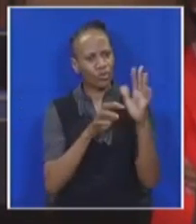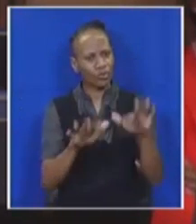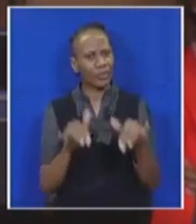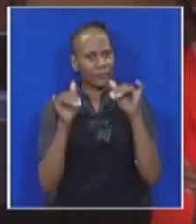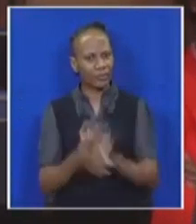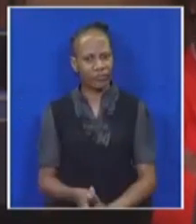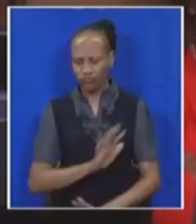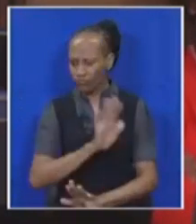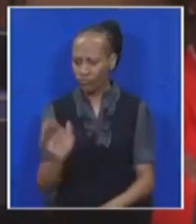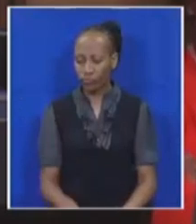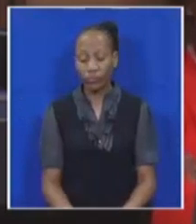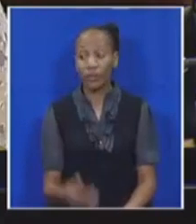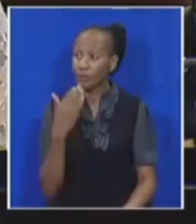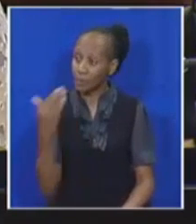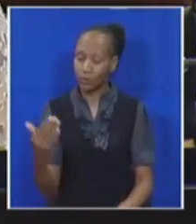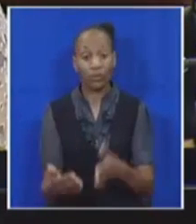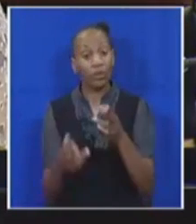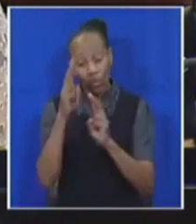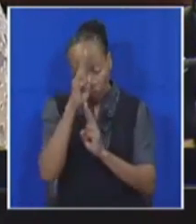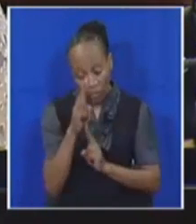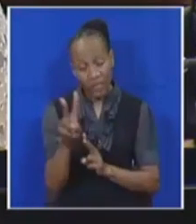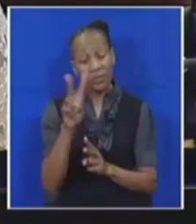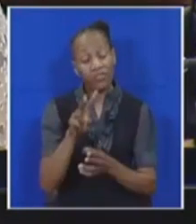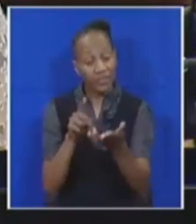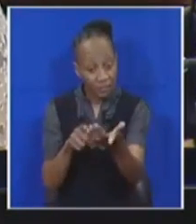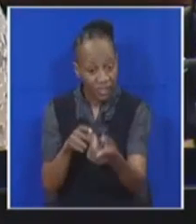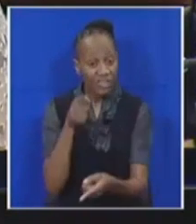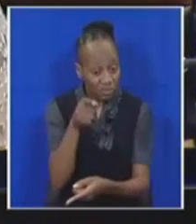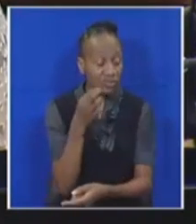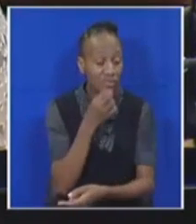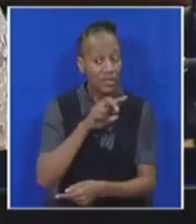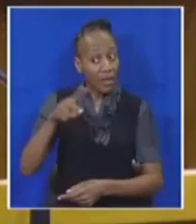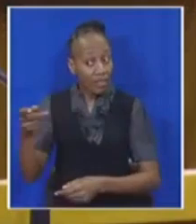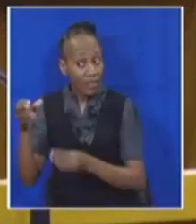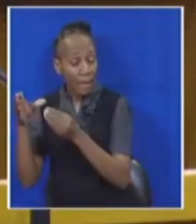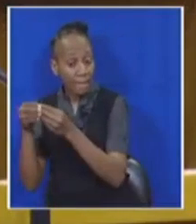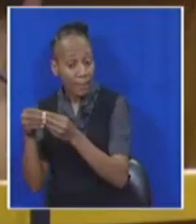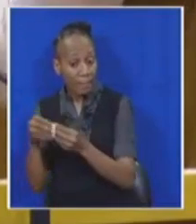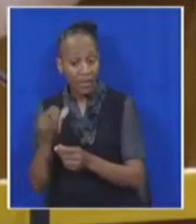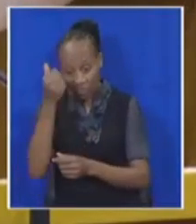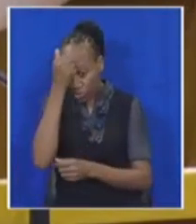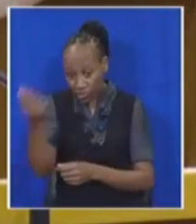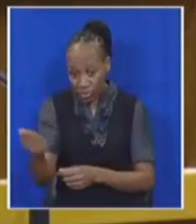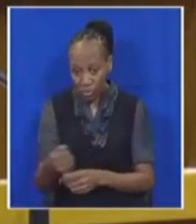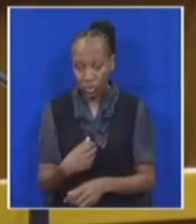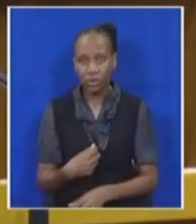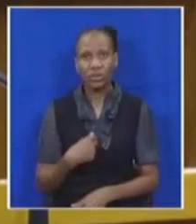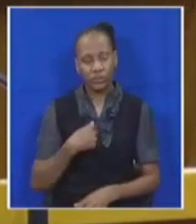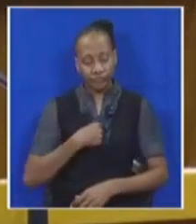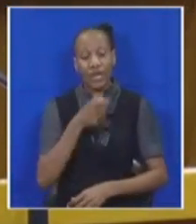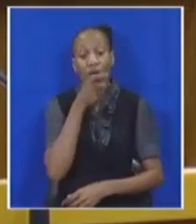you. Honorable Van Damme, did you call another member an idiot? I withdraw. You But are withdrawing,